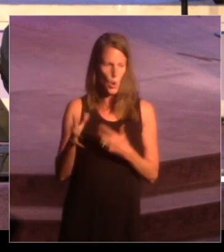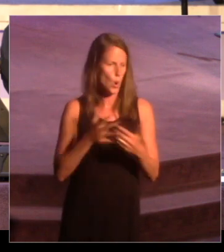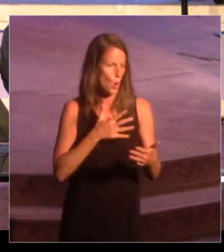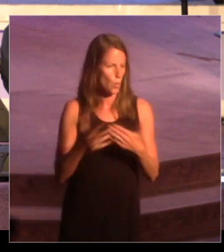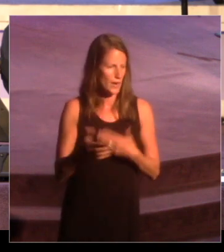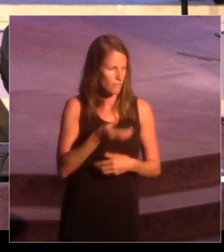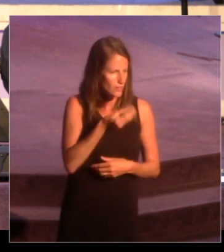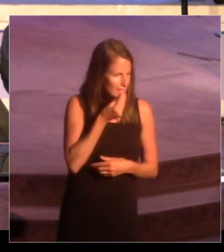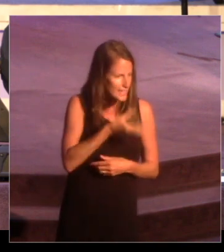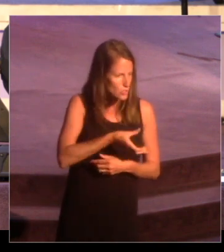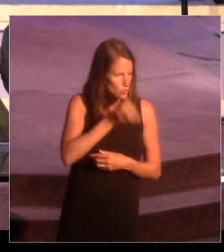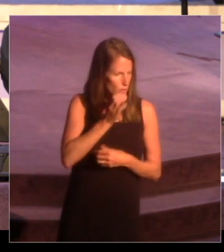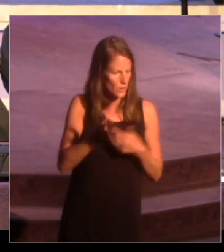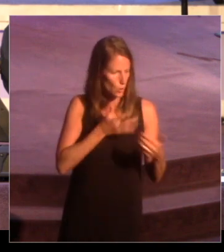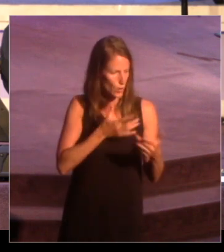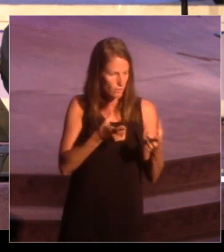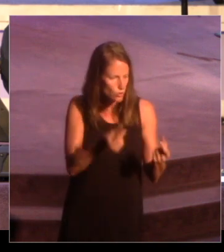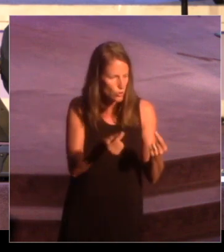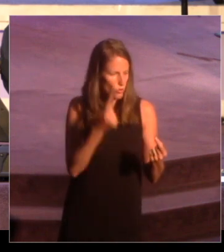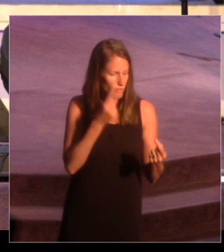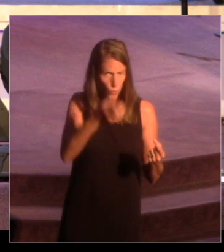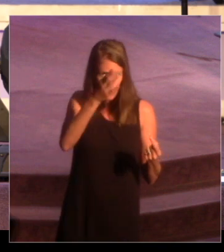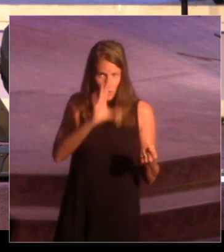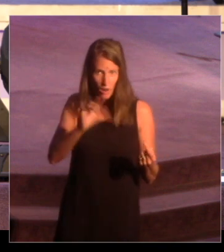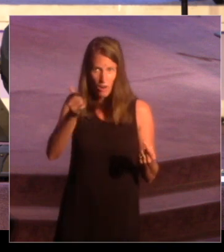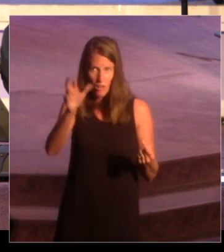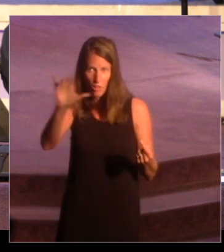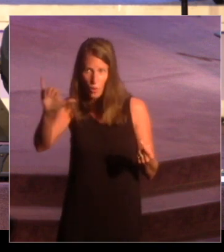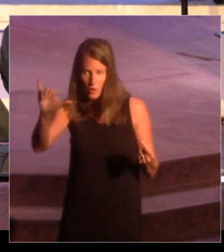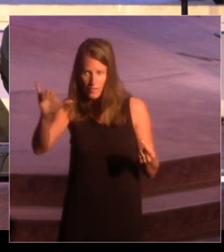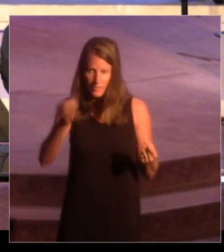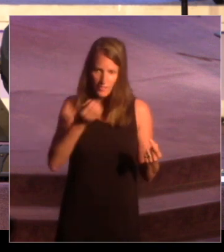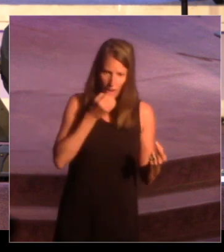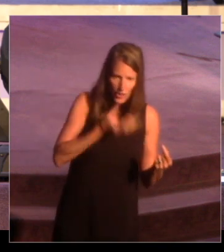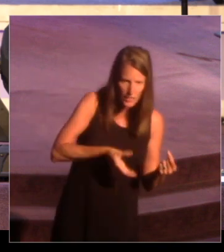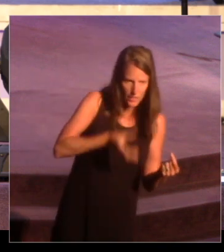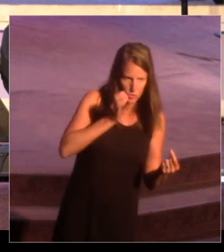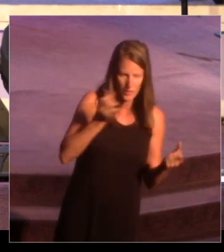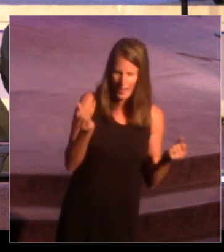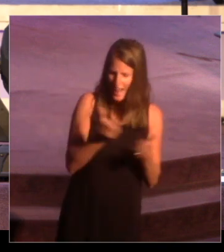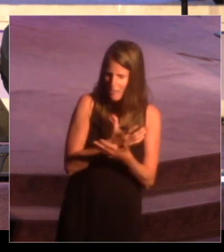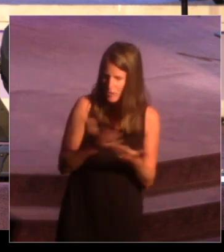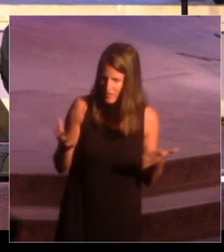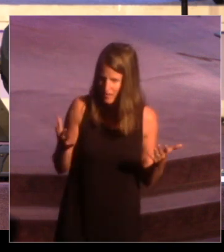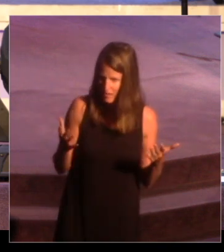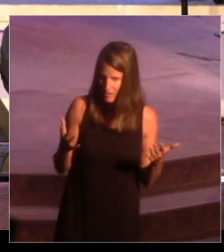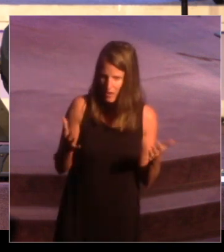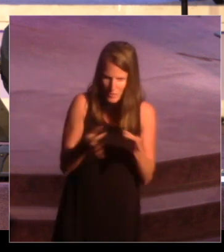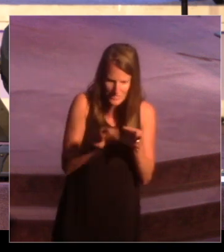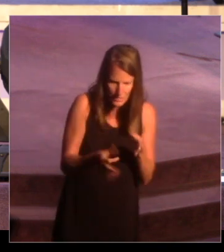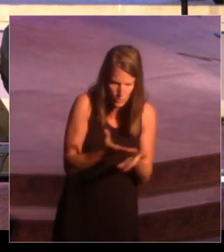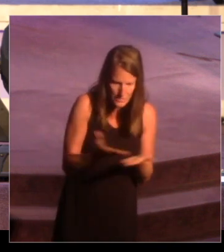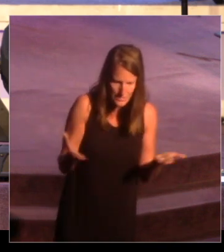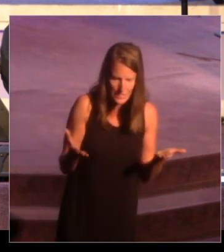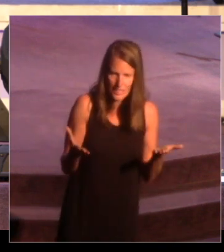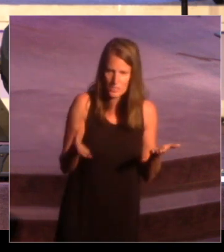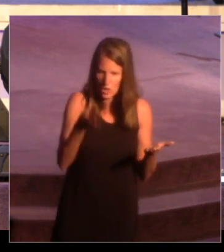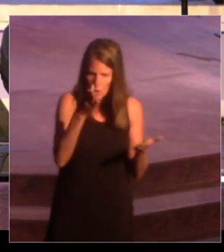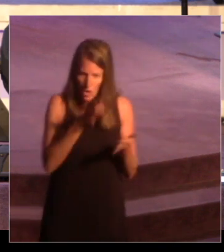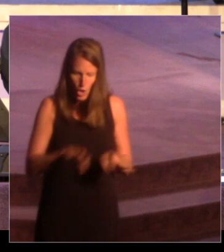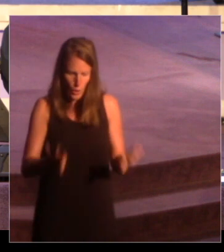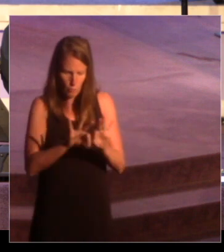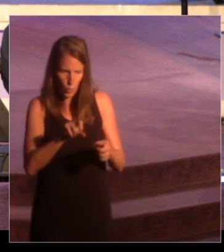all for the glory of God. Our eating, our drinking, even those things matter. Even those